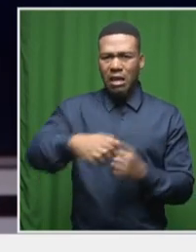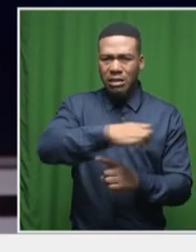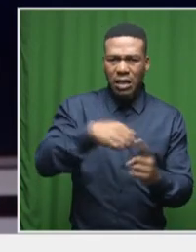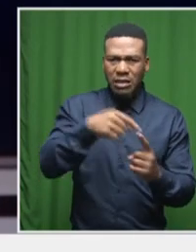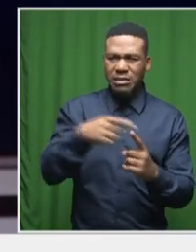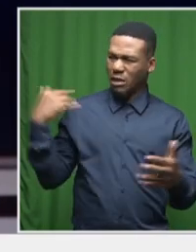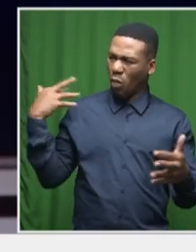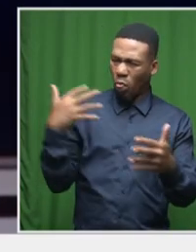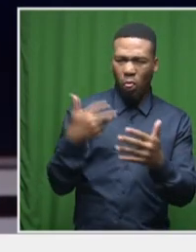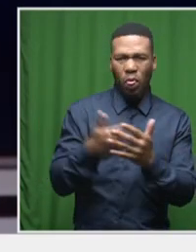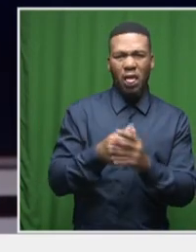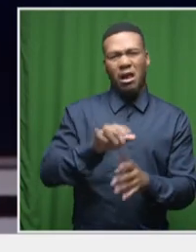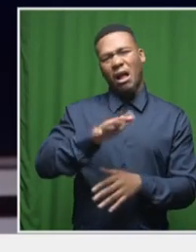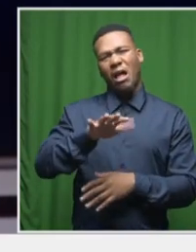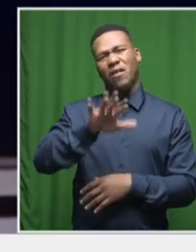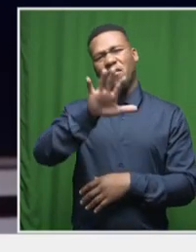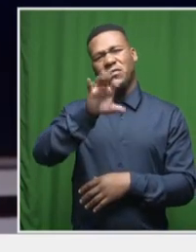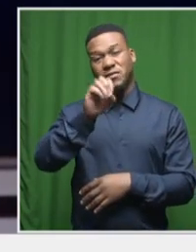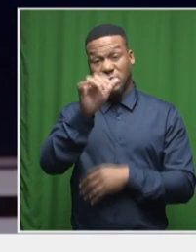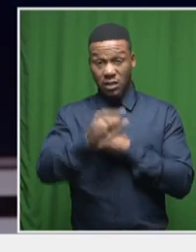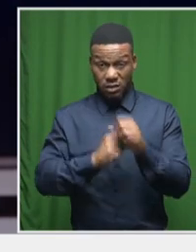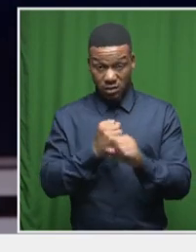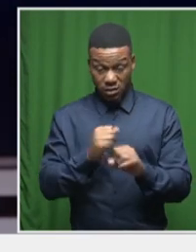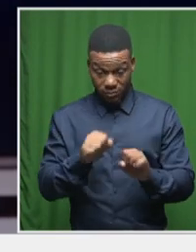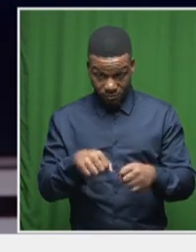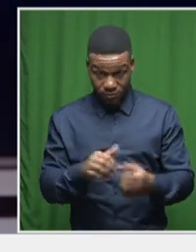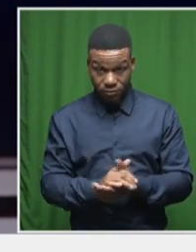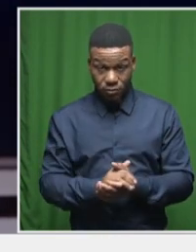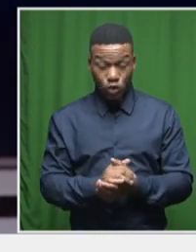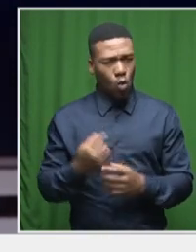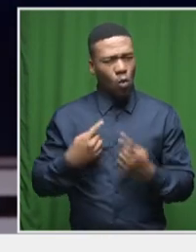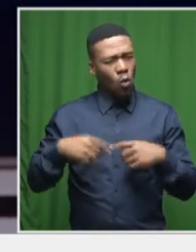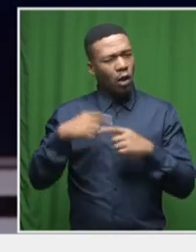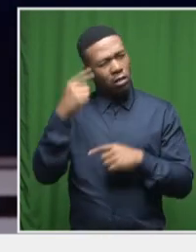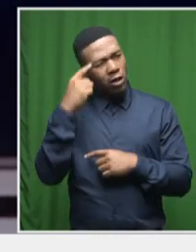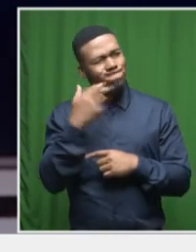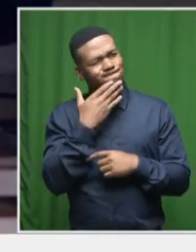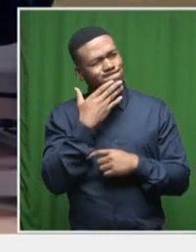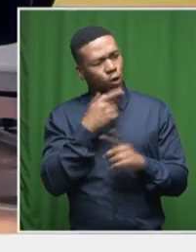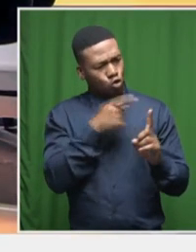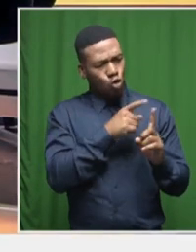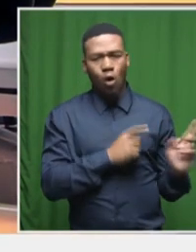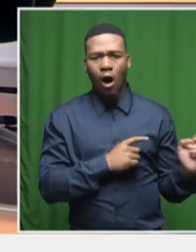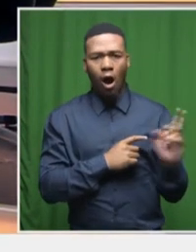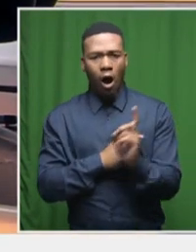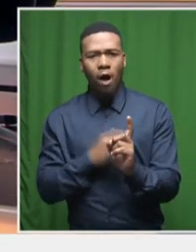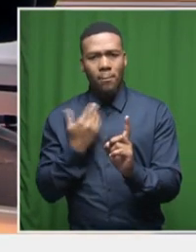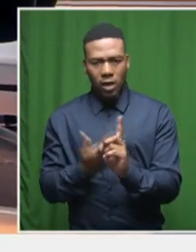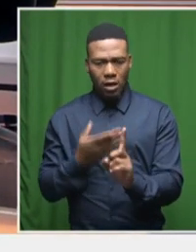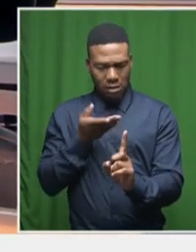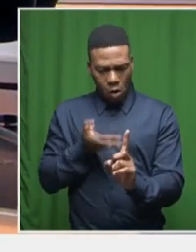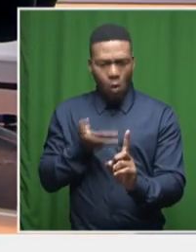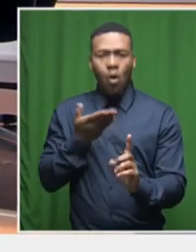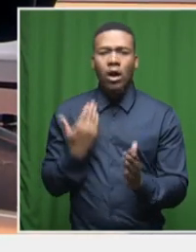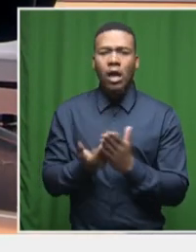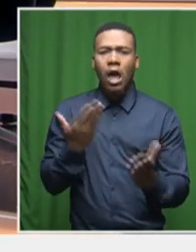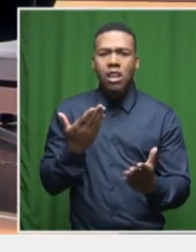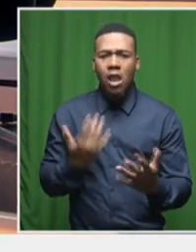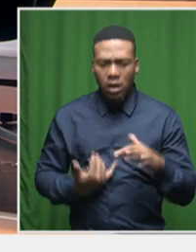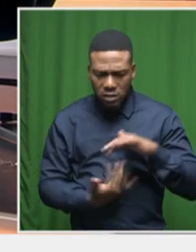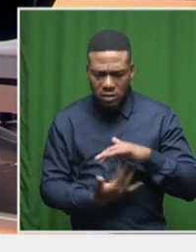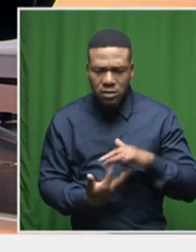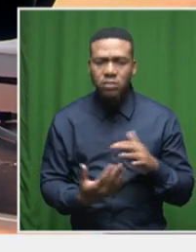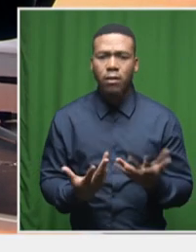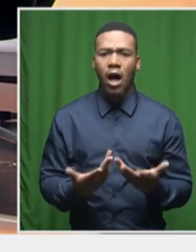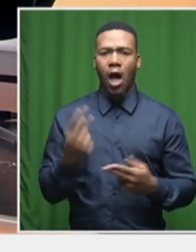the right person to come on board and actually inspire the upcoming yeah. artists. Since if you can take it back from the